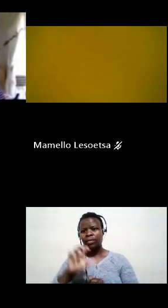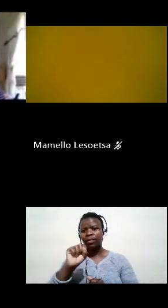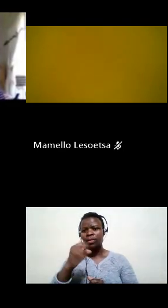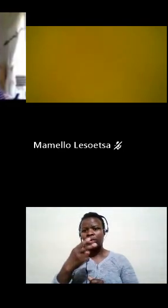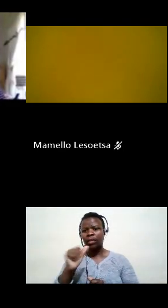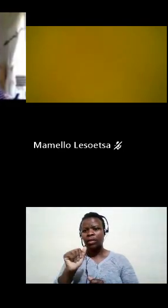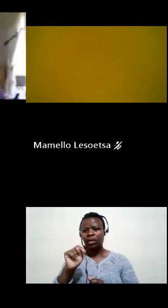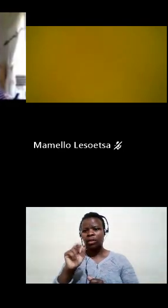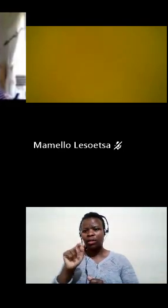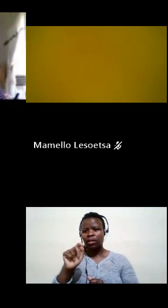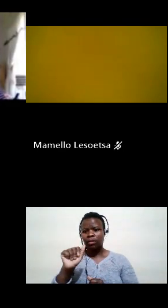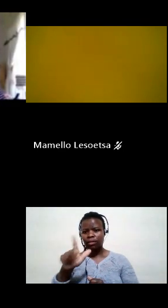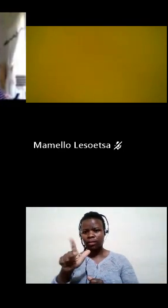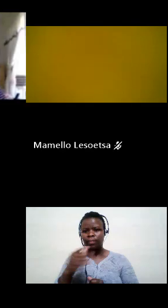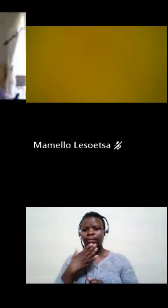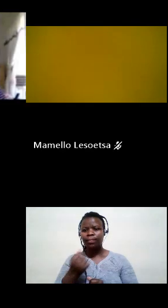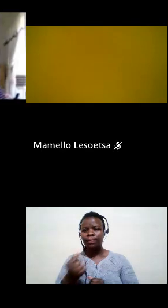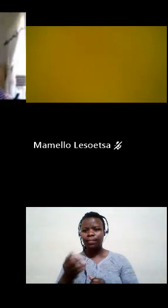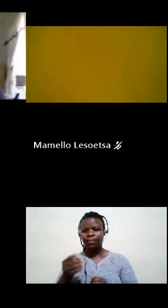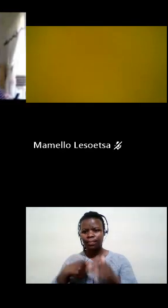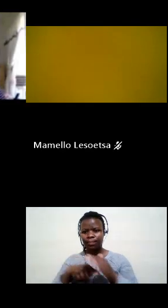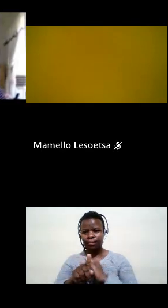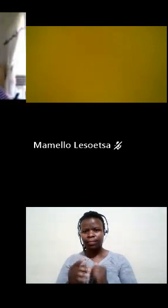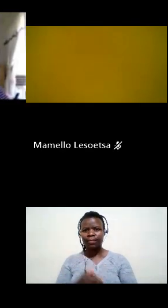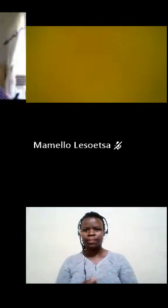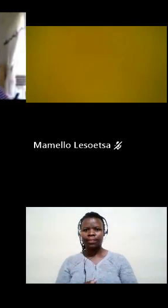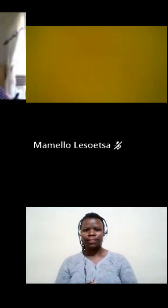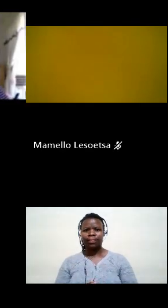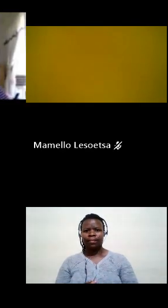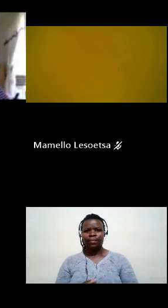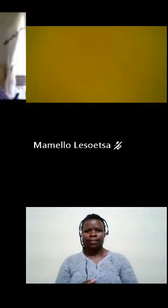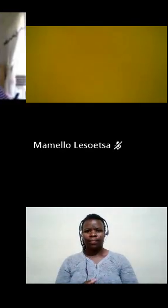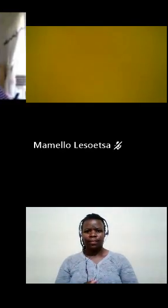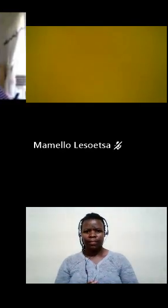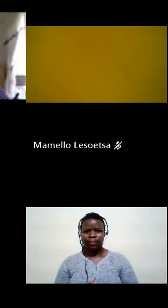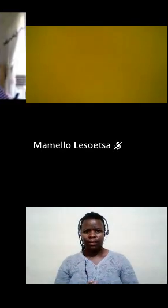all. Thanks. Yeah, so that's perfect.